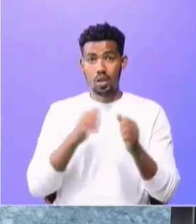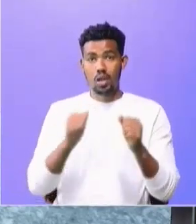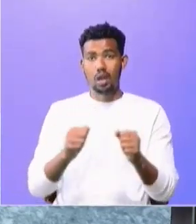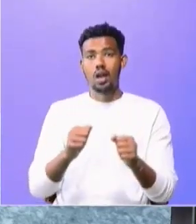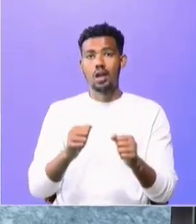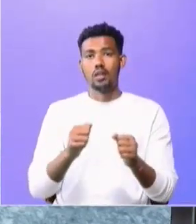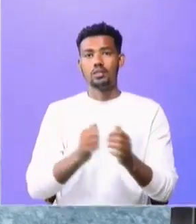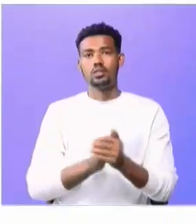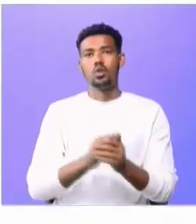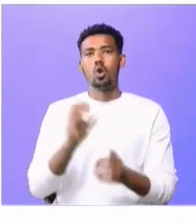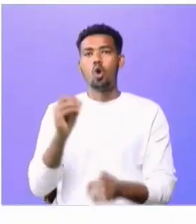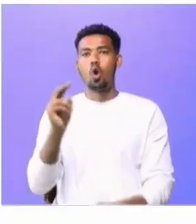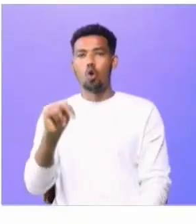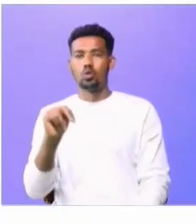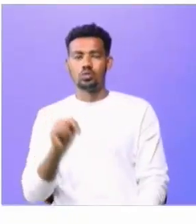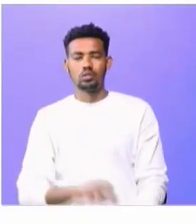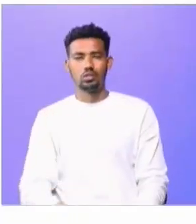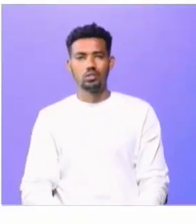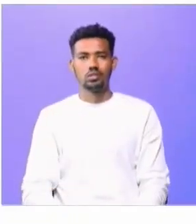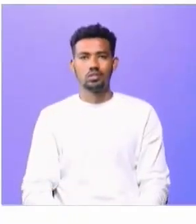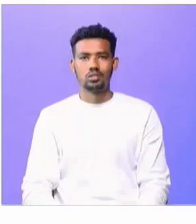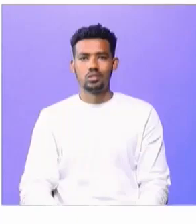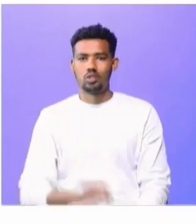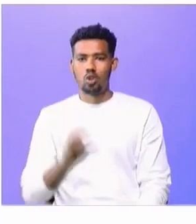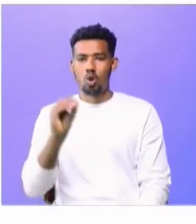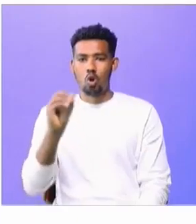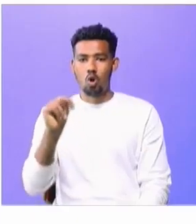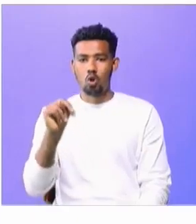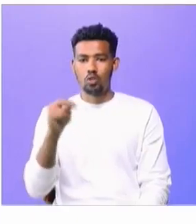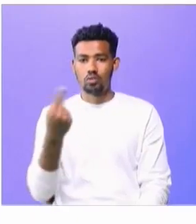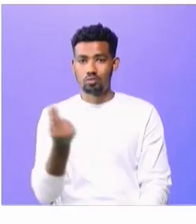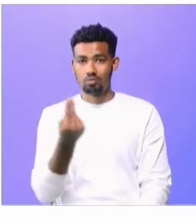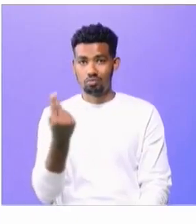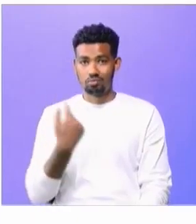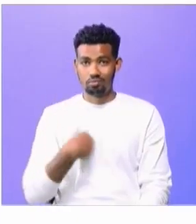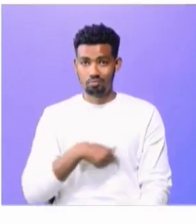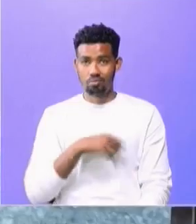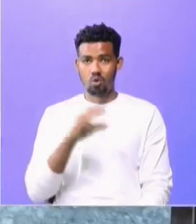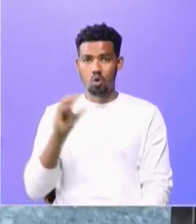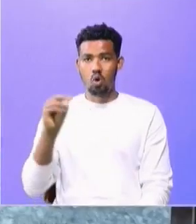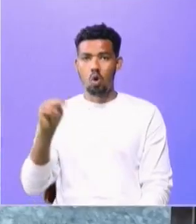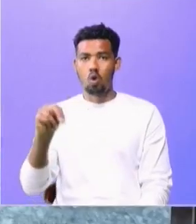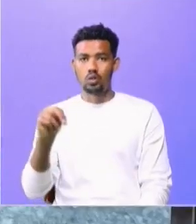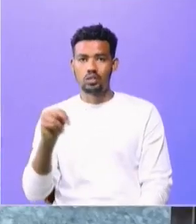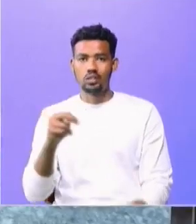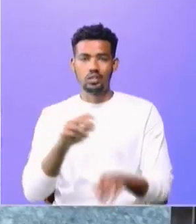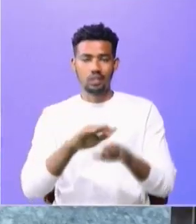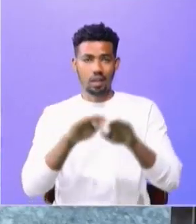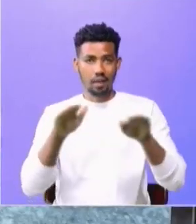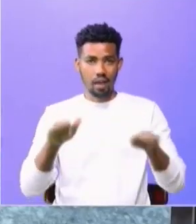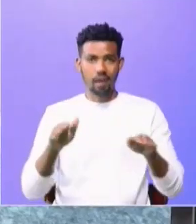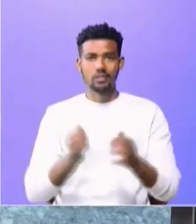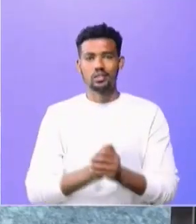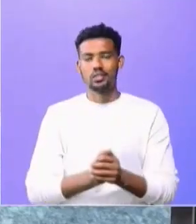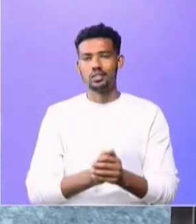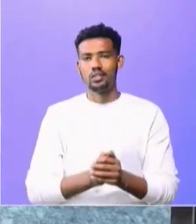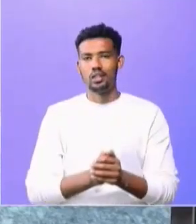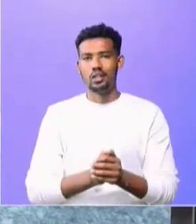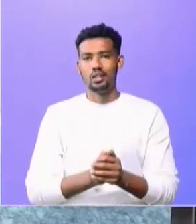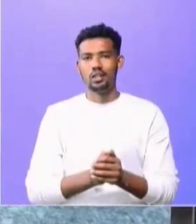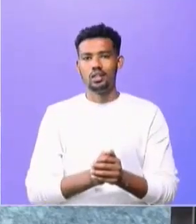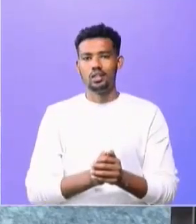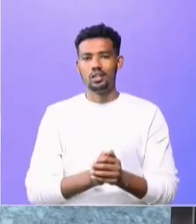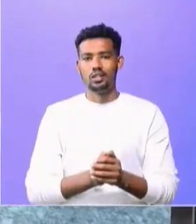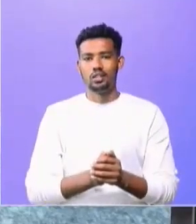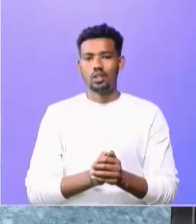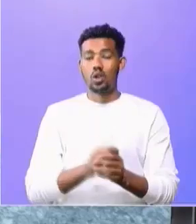use on. Look, students, the pen is on the desk. The pen is on the